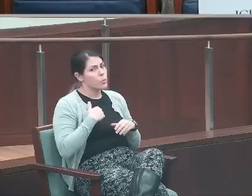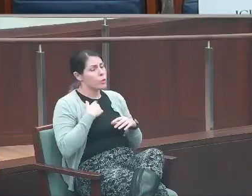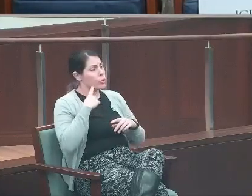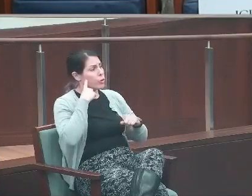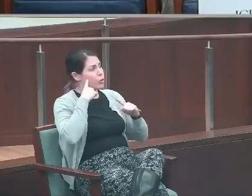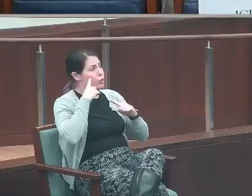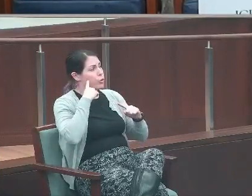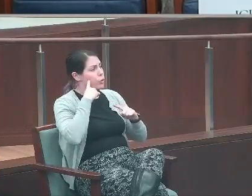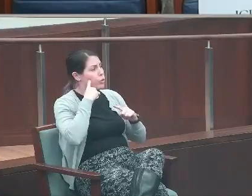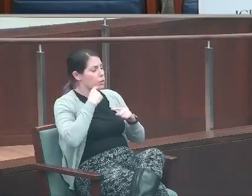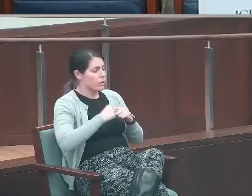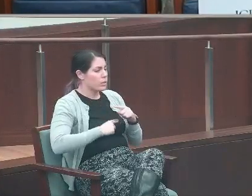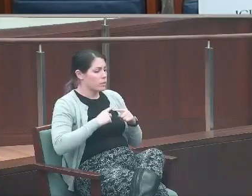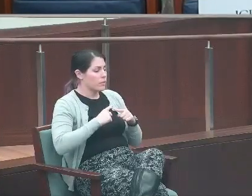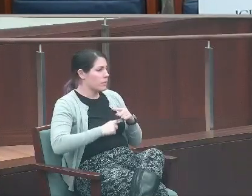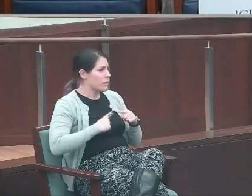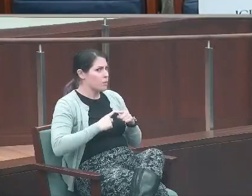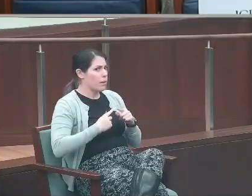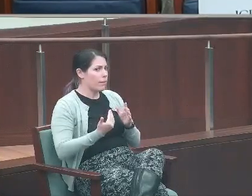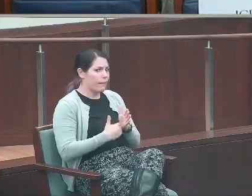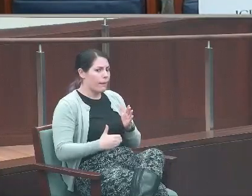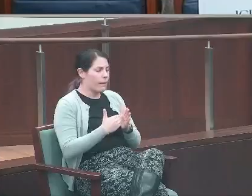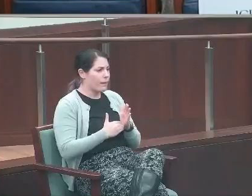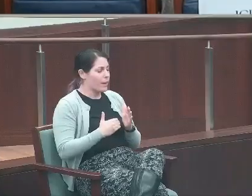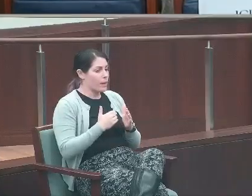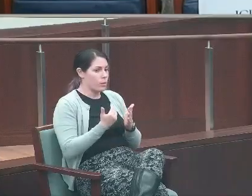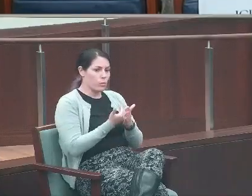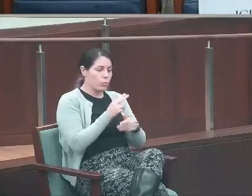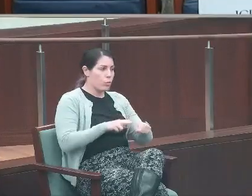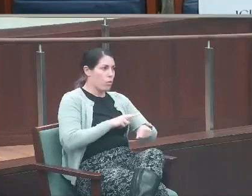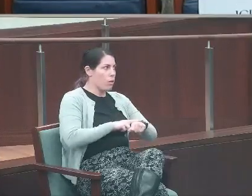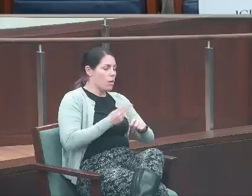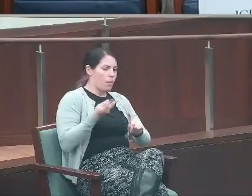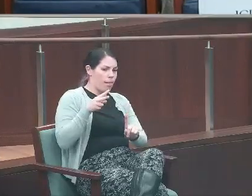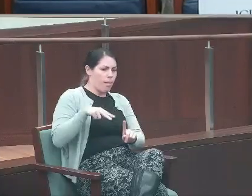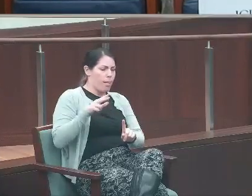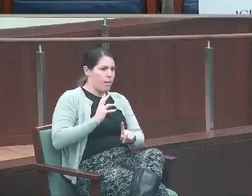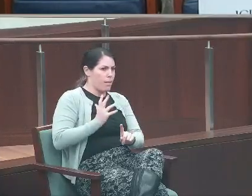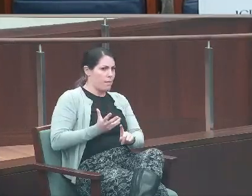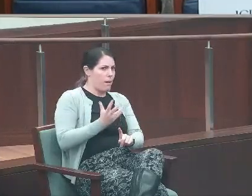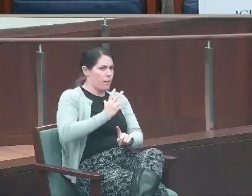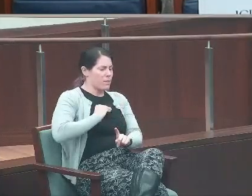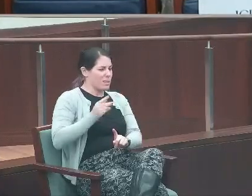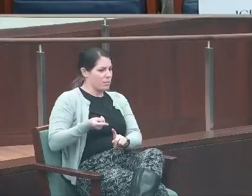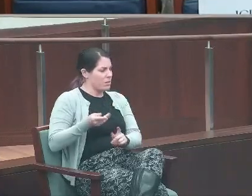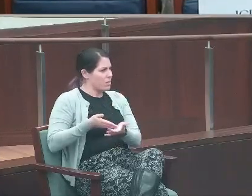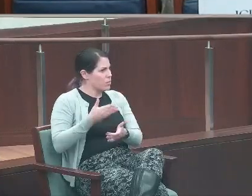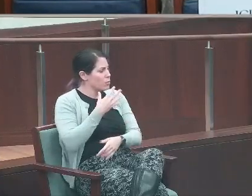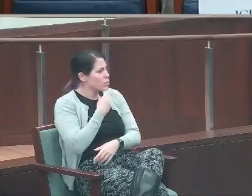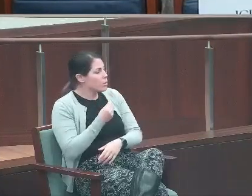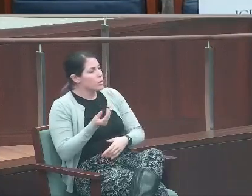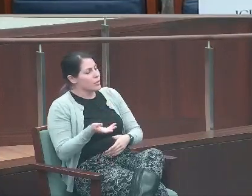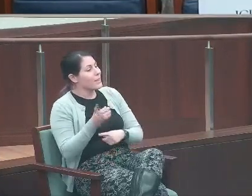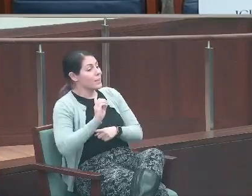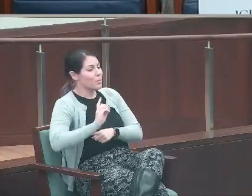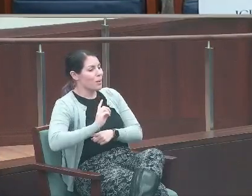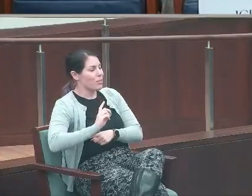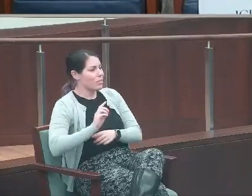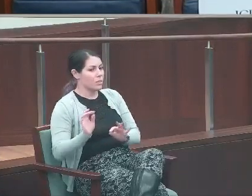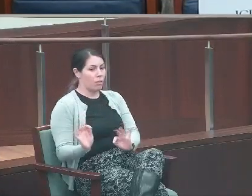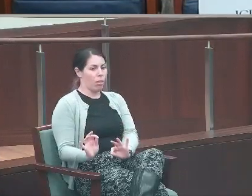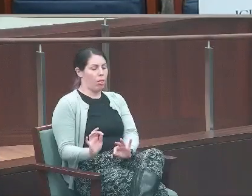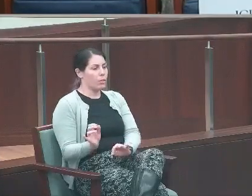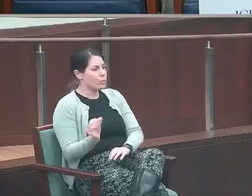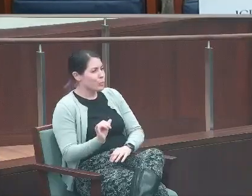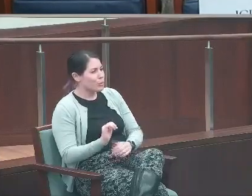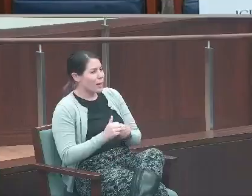which anti-Semitism is increasingly normalized in the form of these conspiracy theories, undermining our democracy. And so too, as democracy